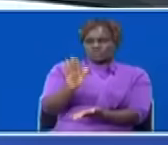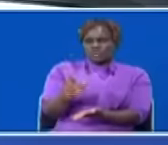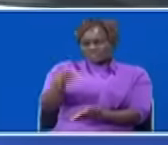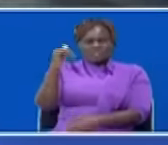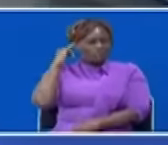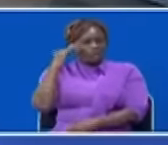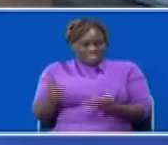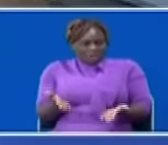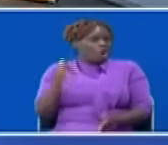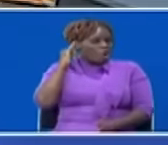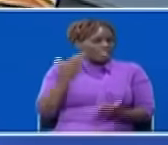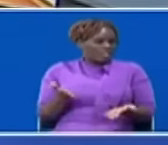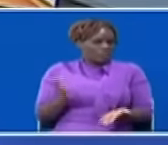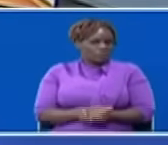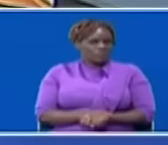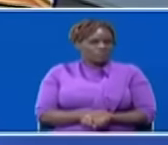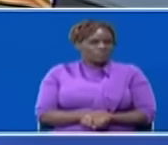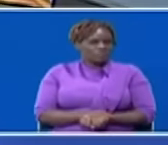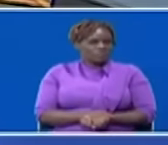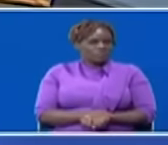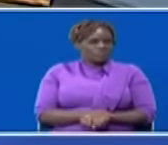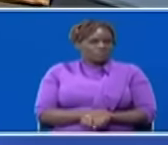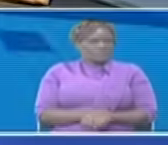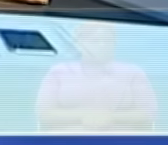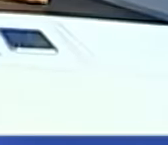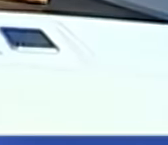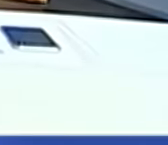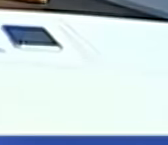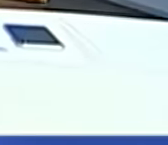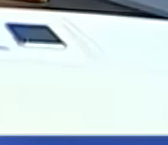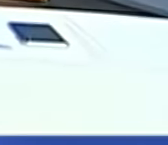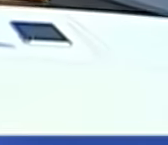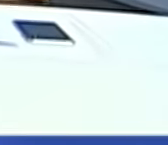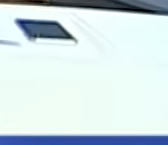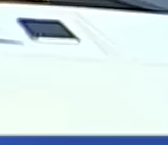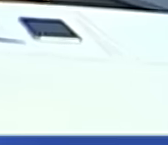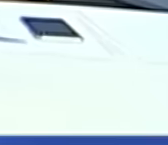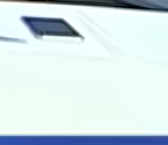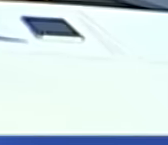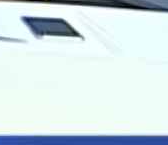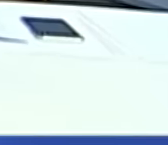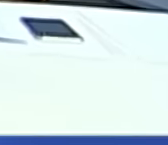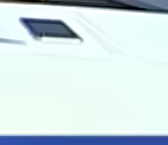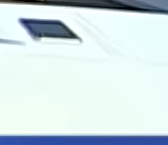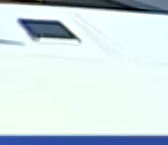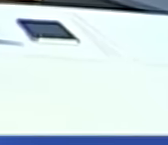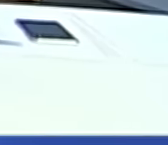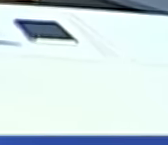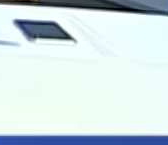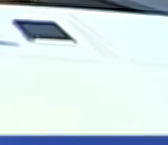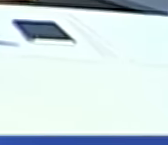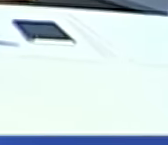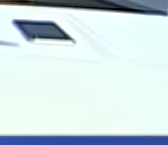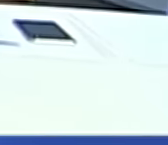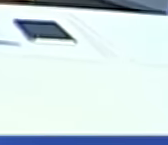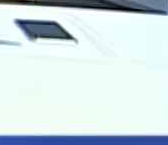now. Let's speak to him. Edwin Sifuna? Hi, Yvonne. Hi. We have the ODM Secretary General, Ababu Namwamba, as I'm